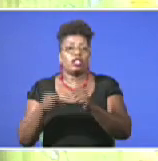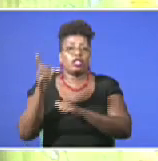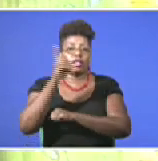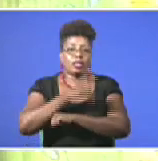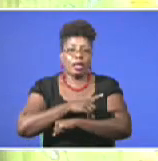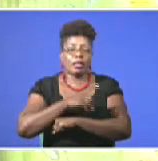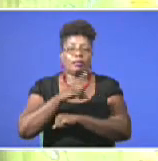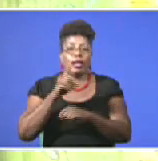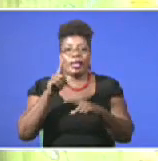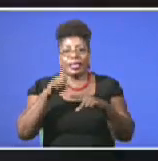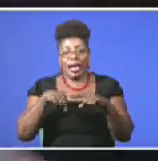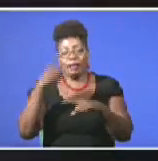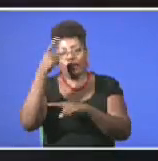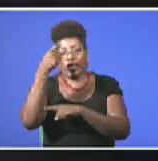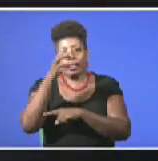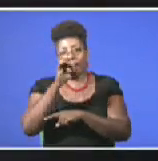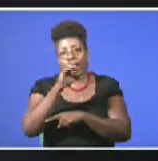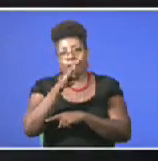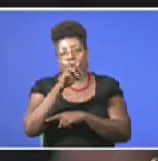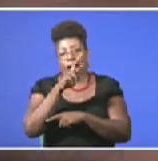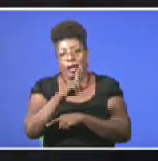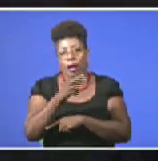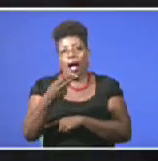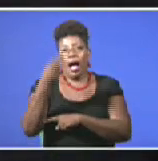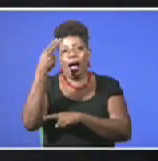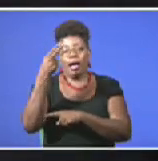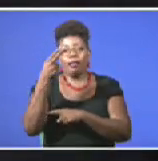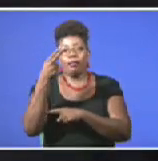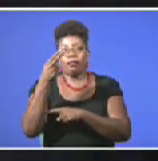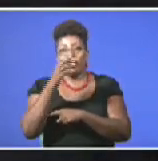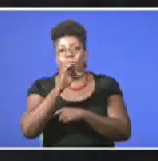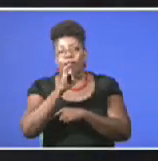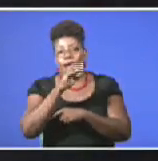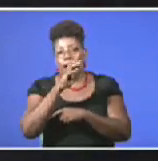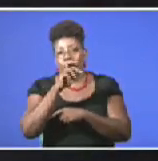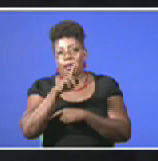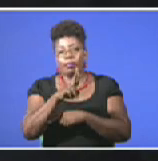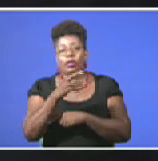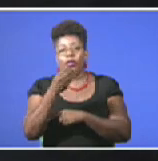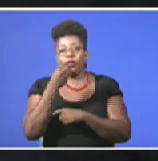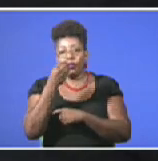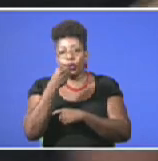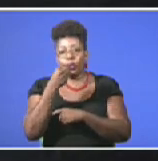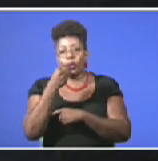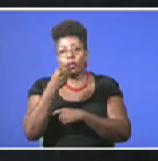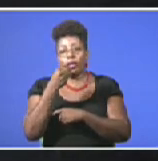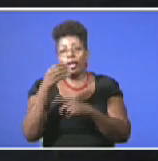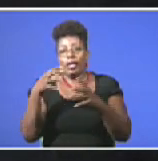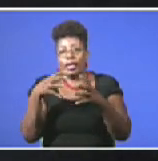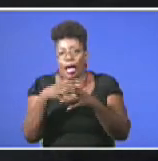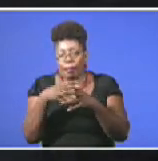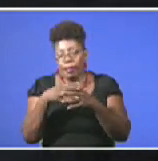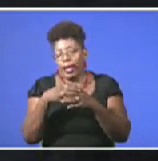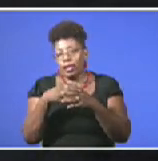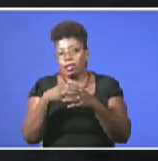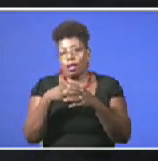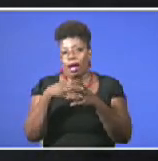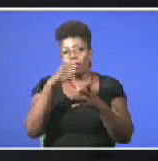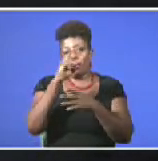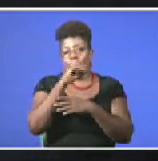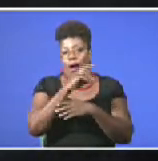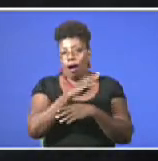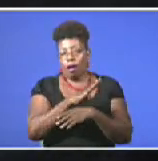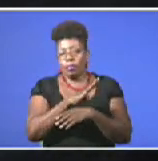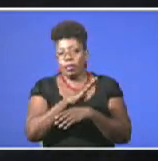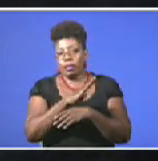forget the fiber, right? So high fiber foods, lean protein, complex carbs, plant-based, and there you have